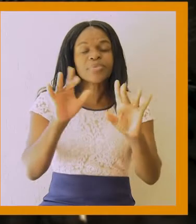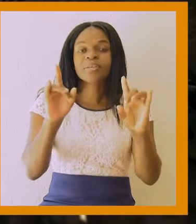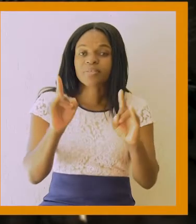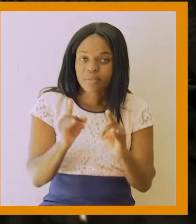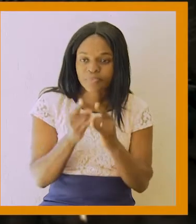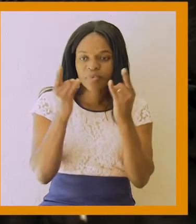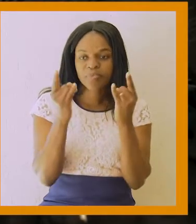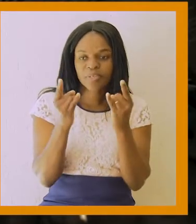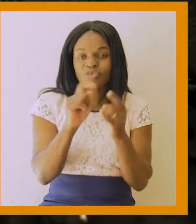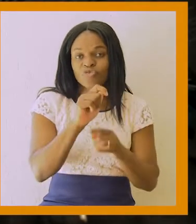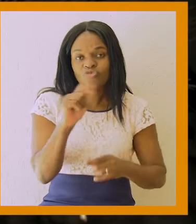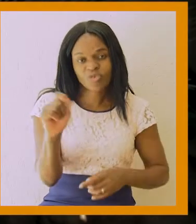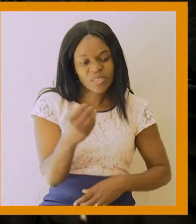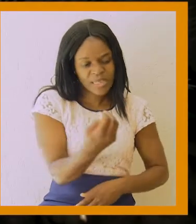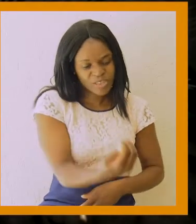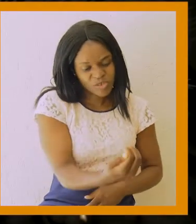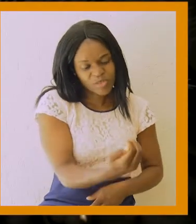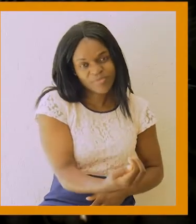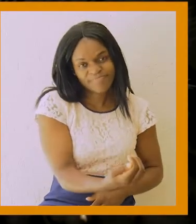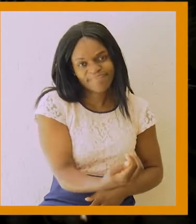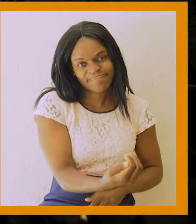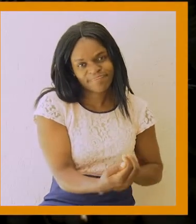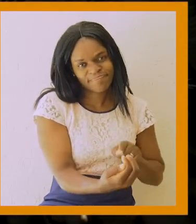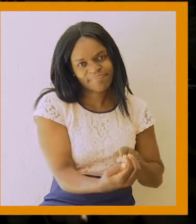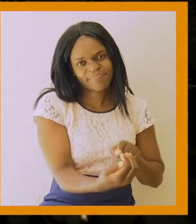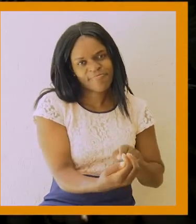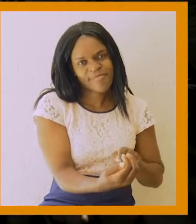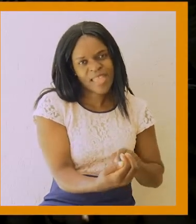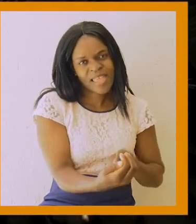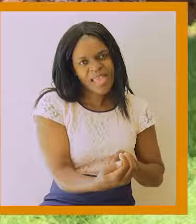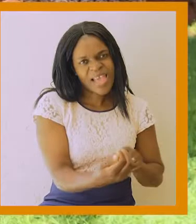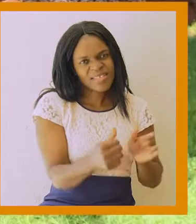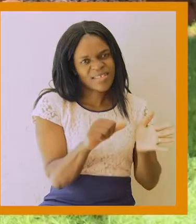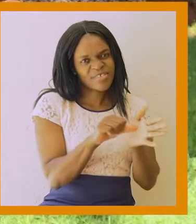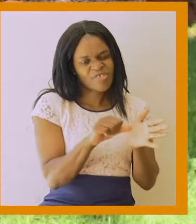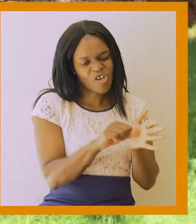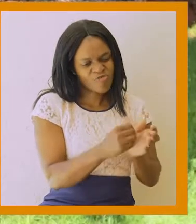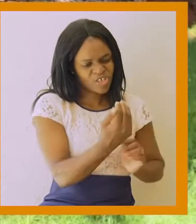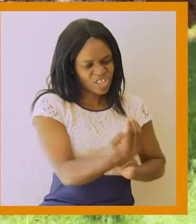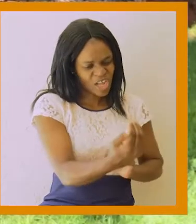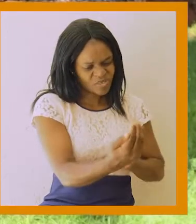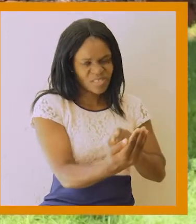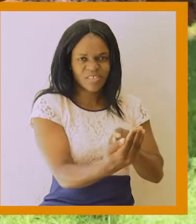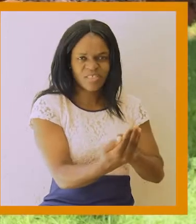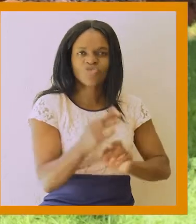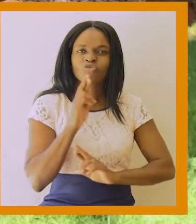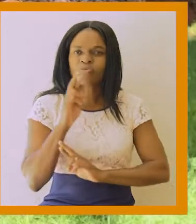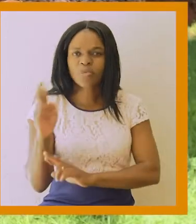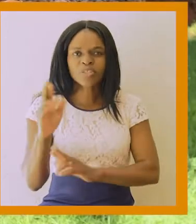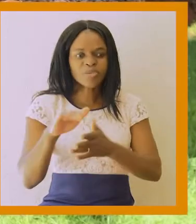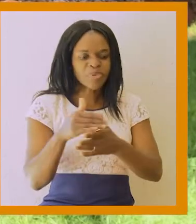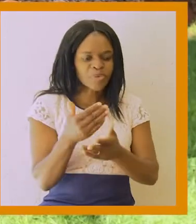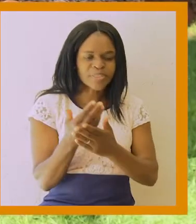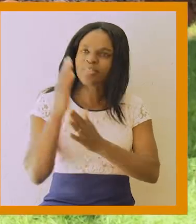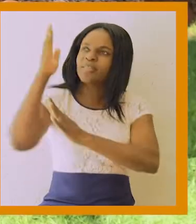abuse happens to a child, it's very difficult for them to report because they